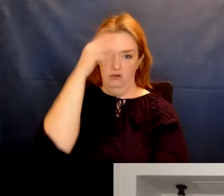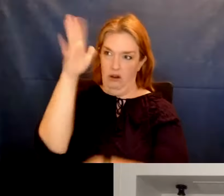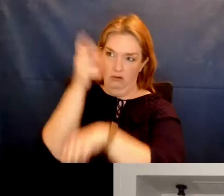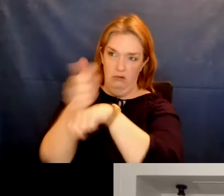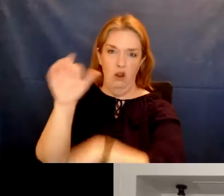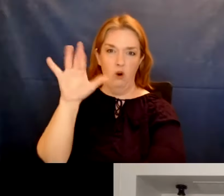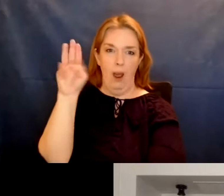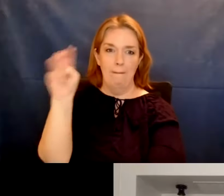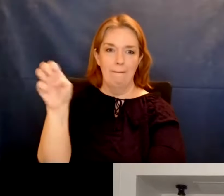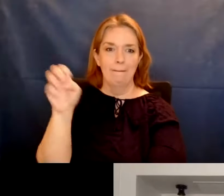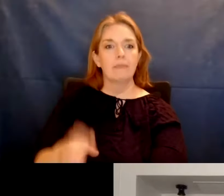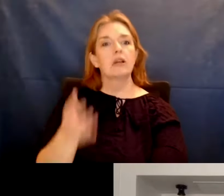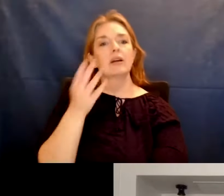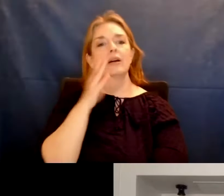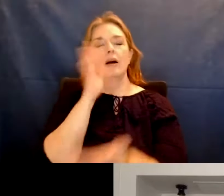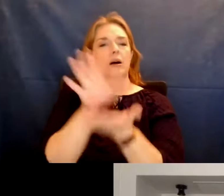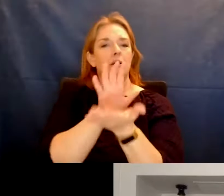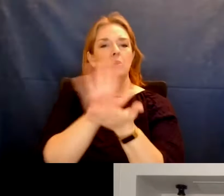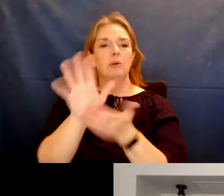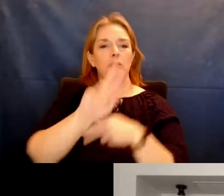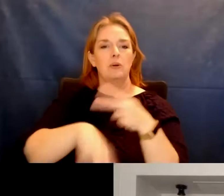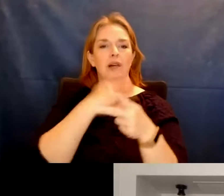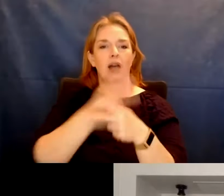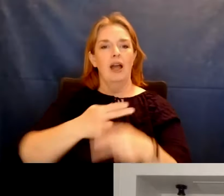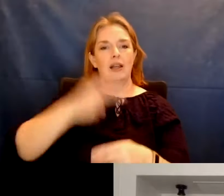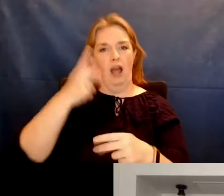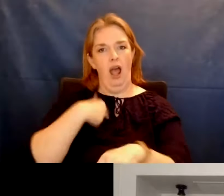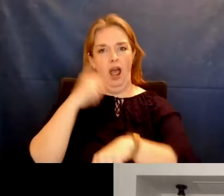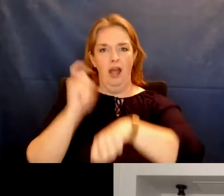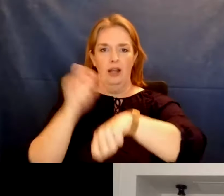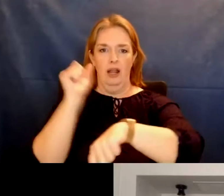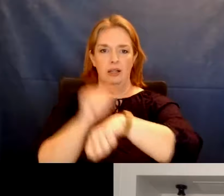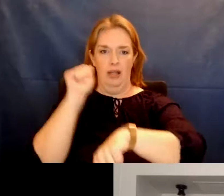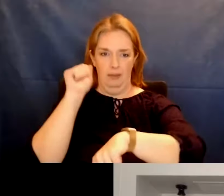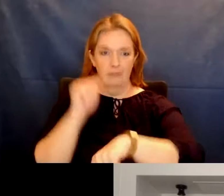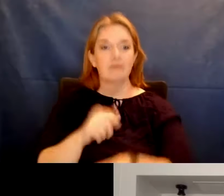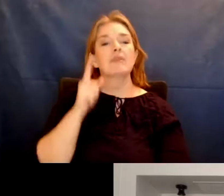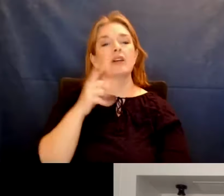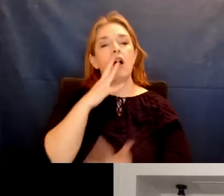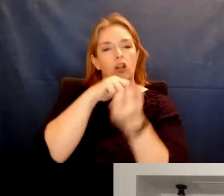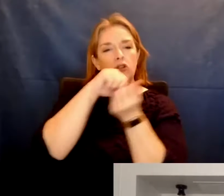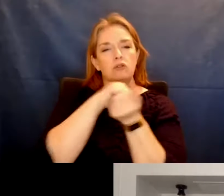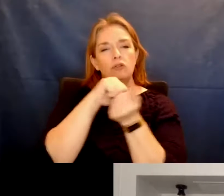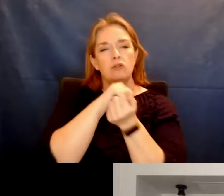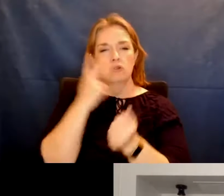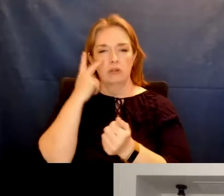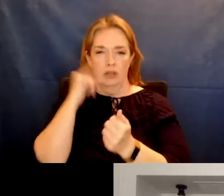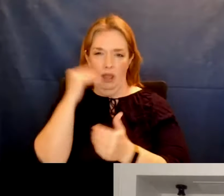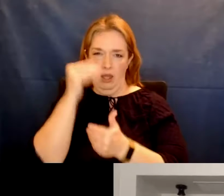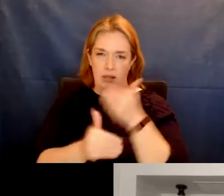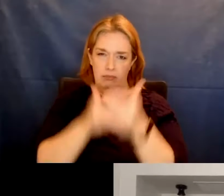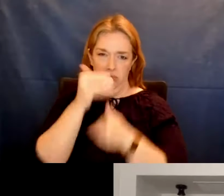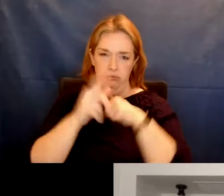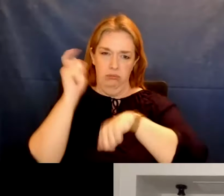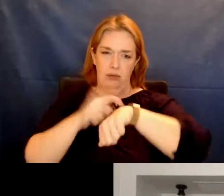what kind of high I taunt on time. Chupa rhymes, the lob miles bump on time.